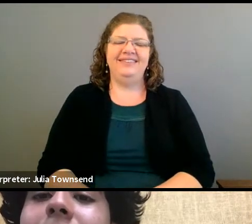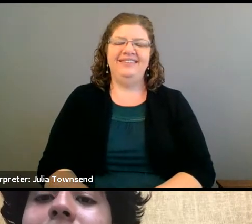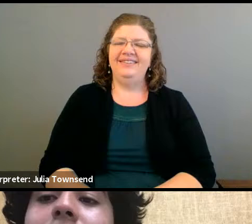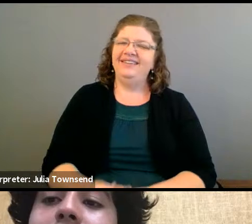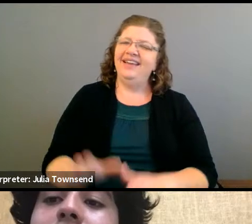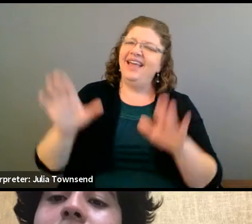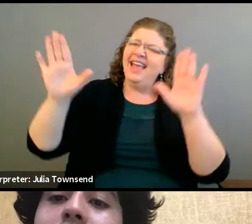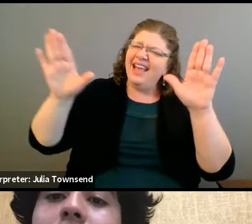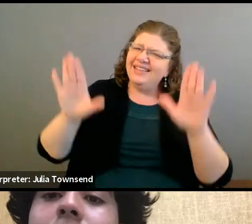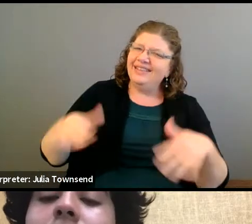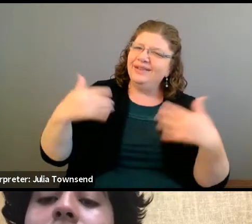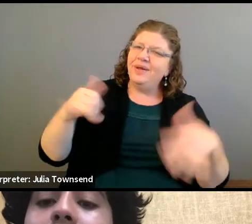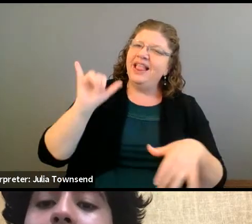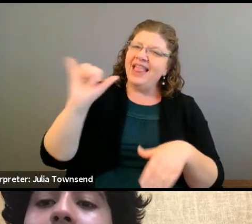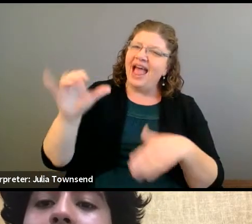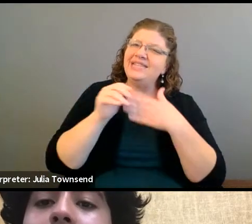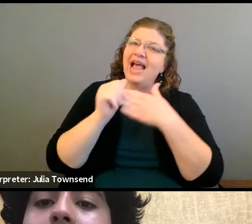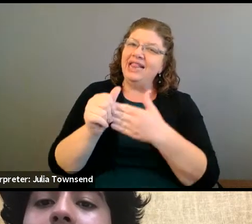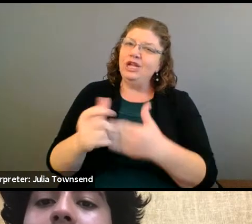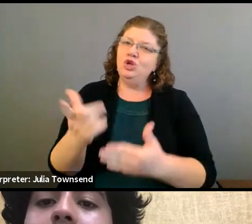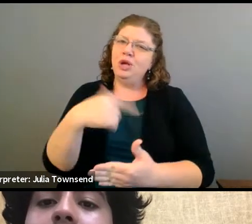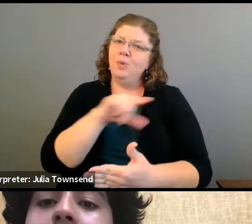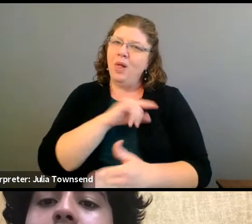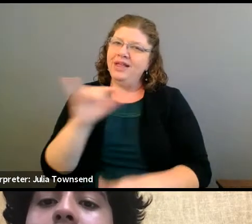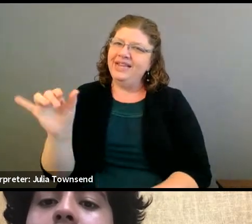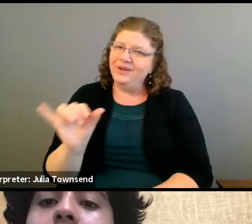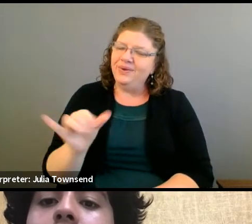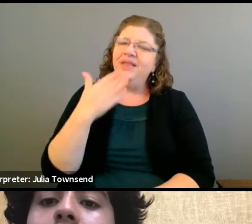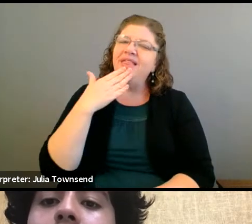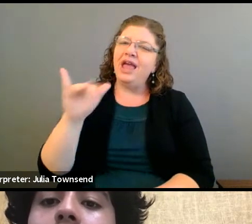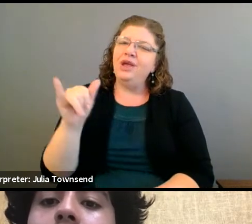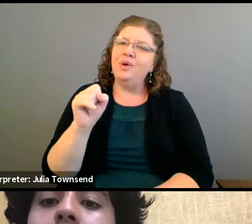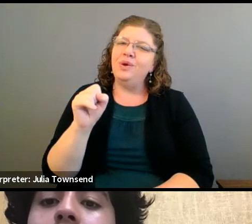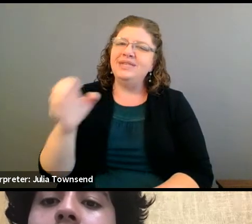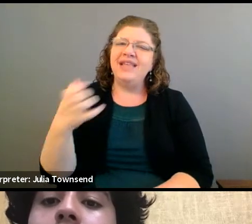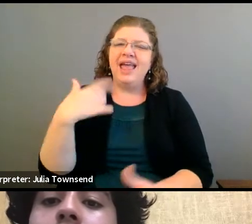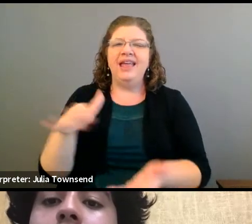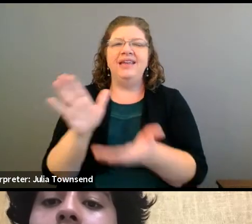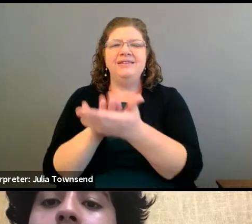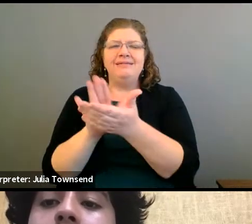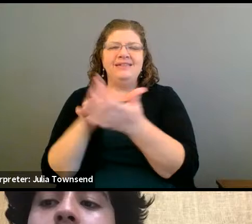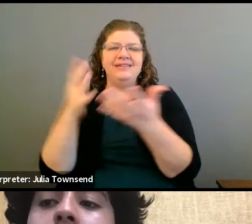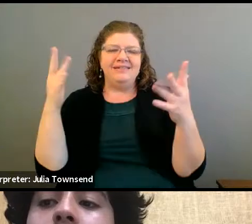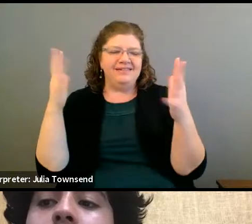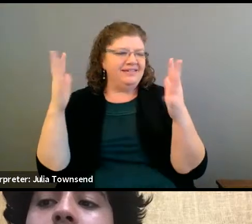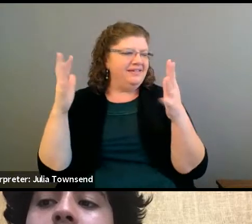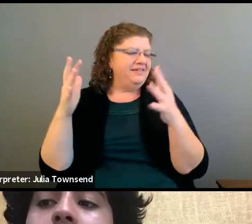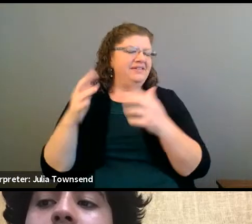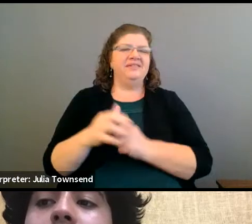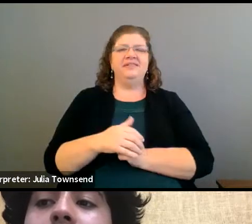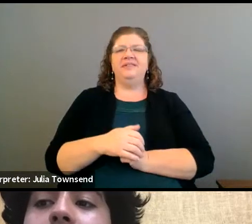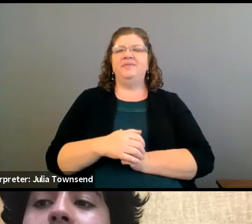Excellent. That's a leadership quality as well. Thank you, Jose. We can give him a nice round of applause.